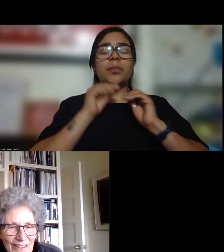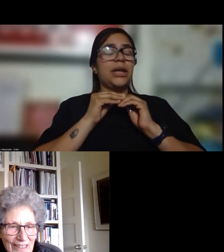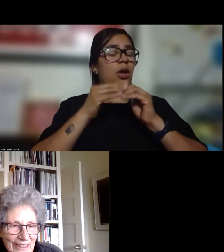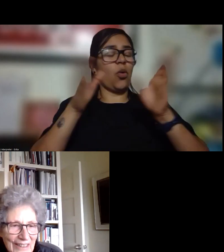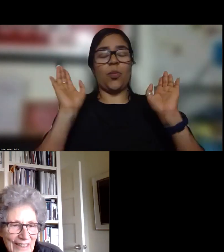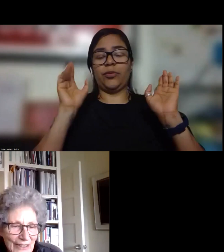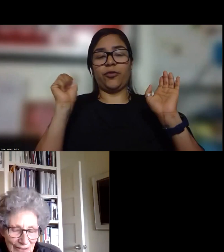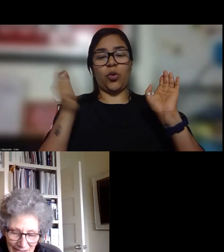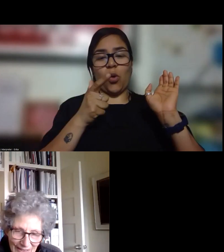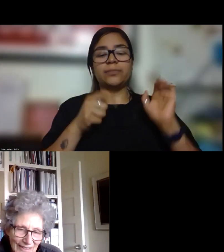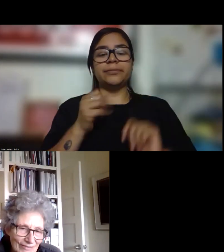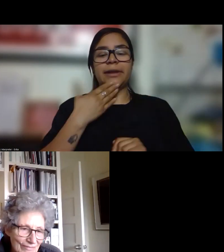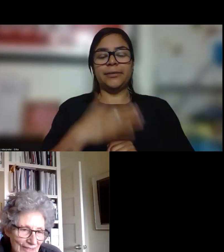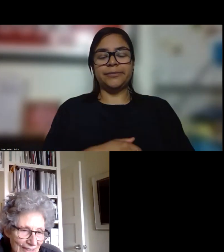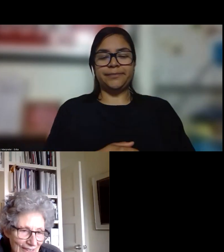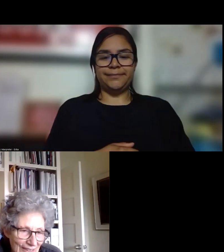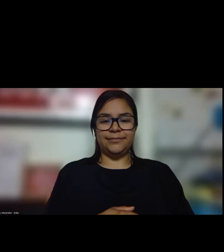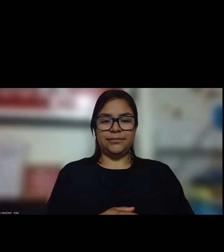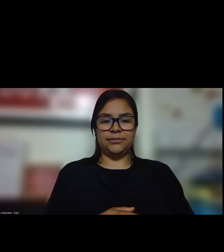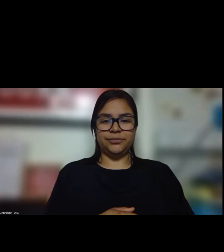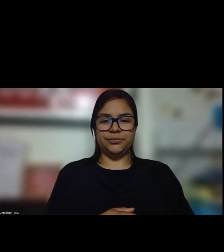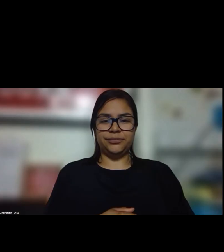also. Okay, thank you. Thank you.